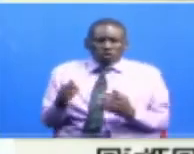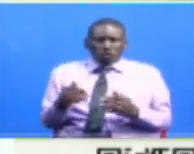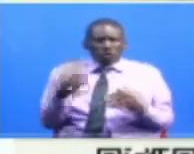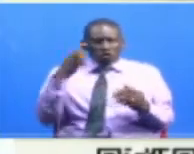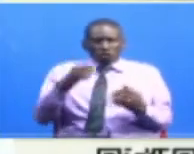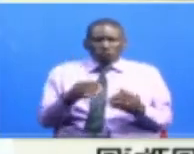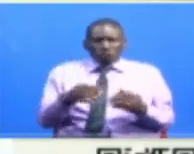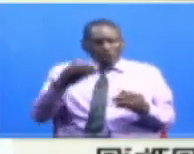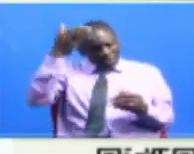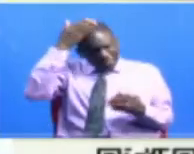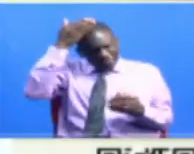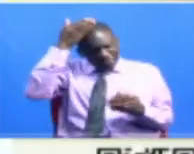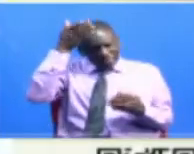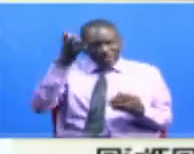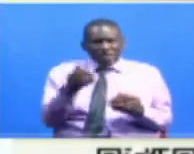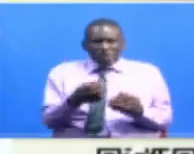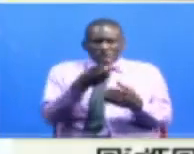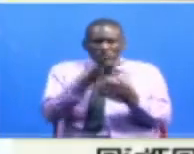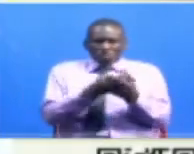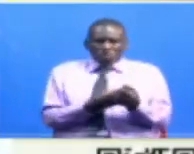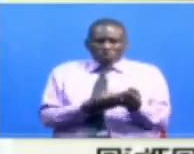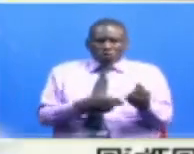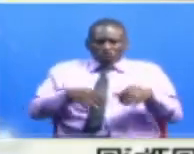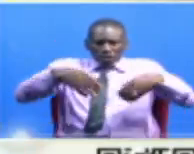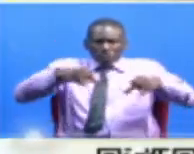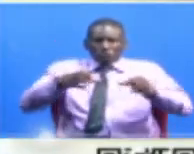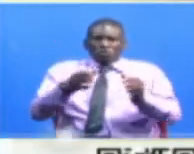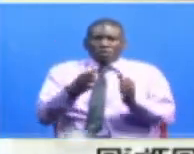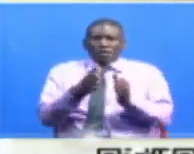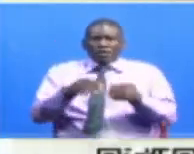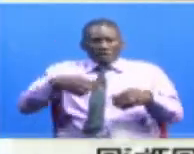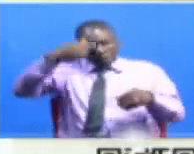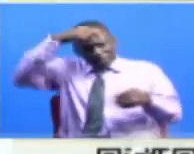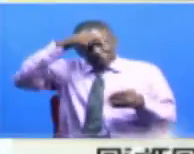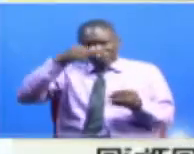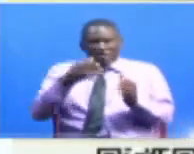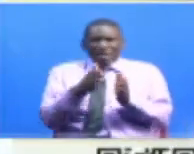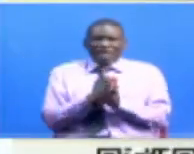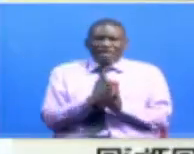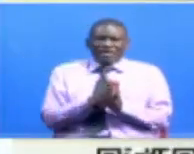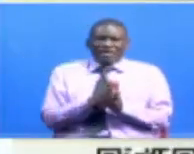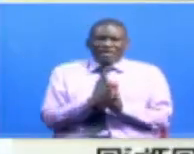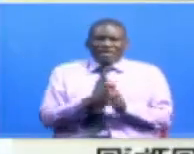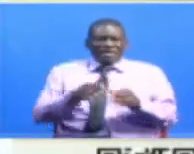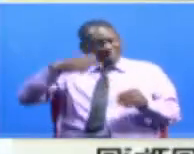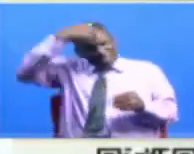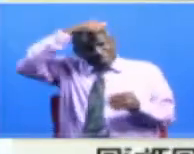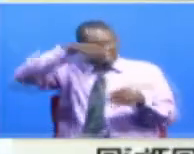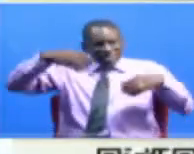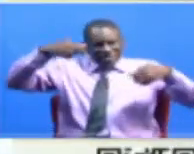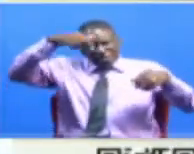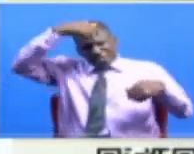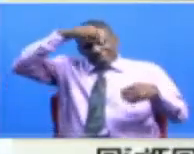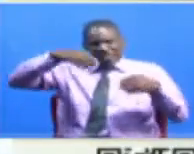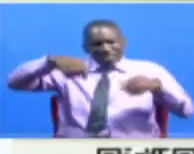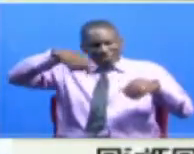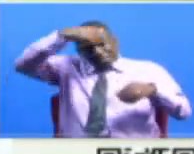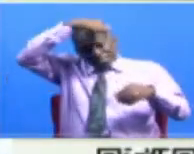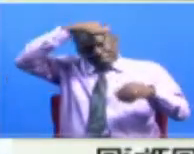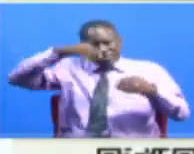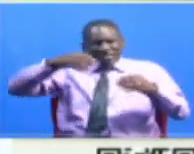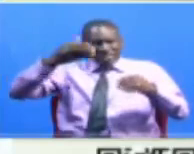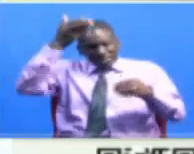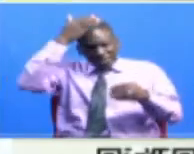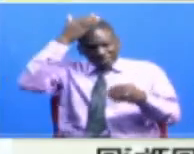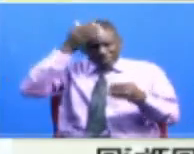our nurses, both the diploma graduates and the degree graduates in nursing. And